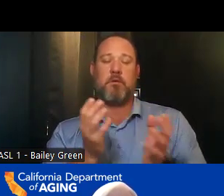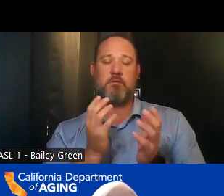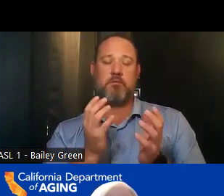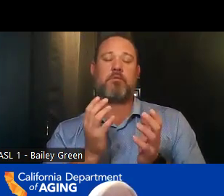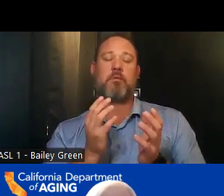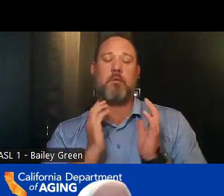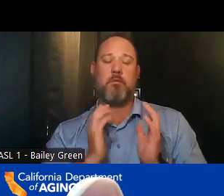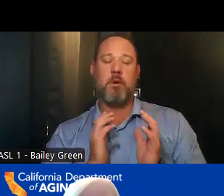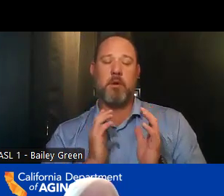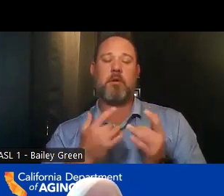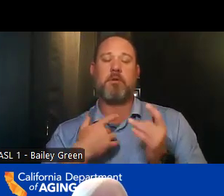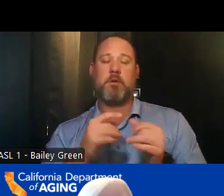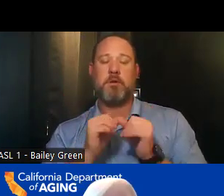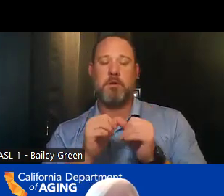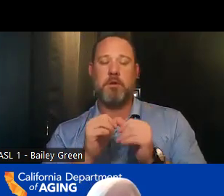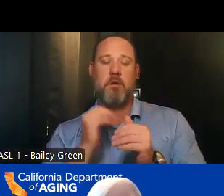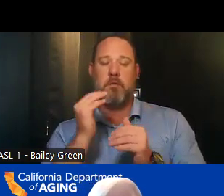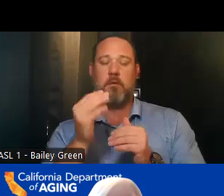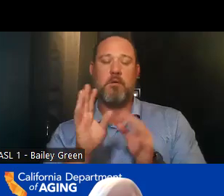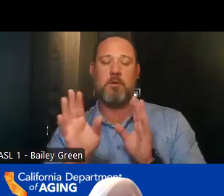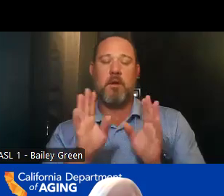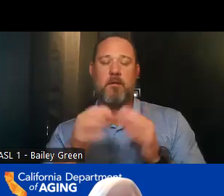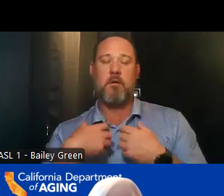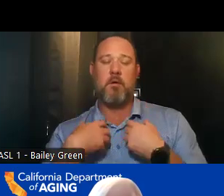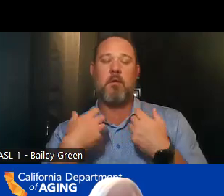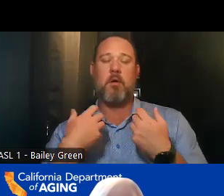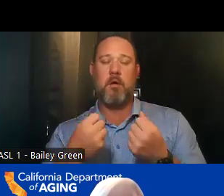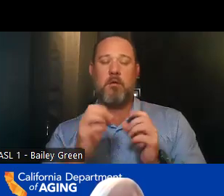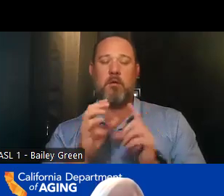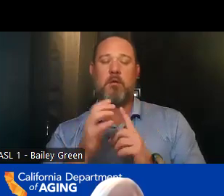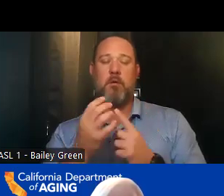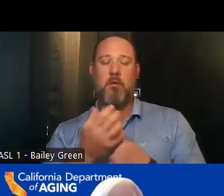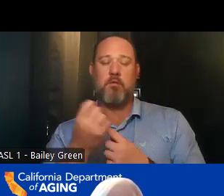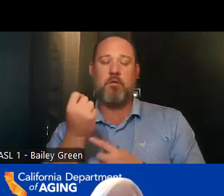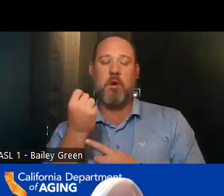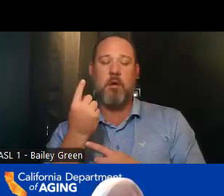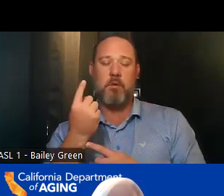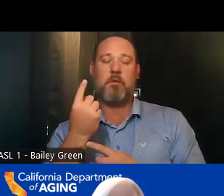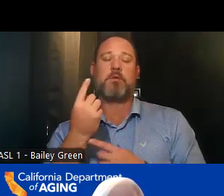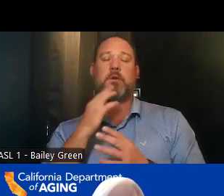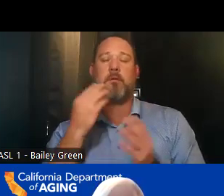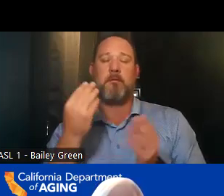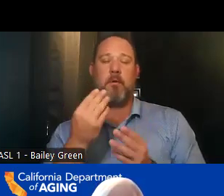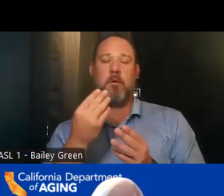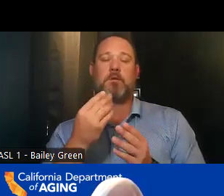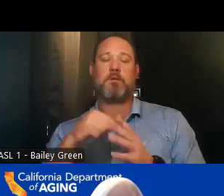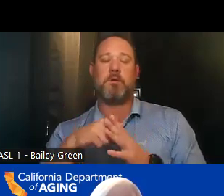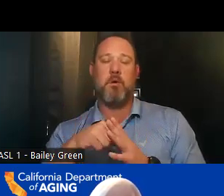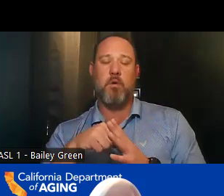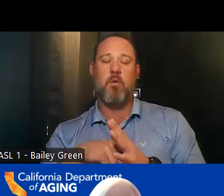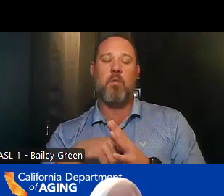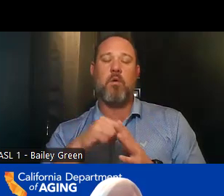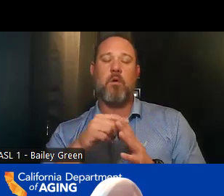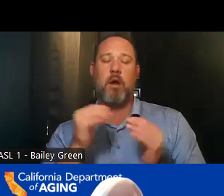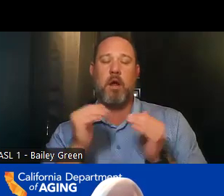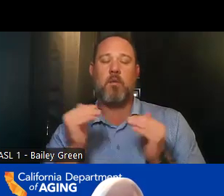consider and continue elevating those behavioral health cultural competency focuses as a core equity issue within the master